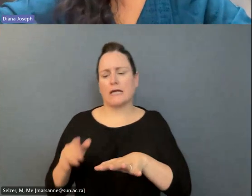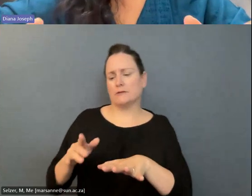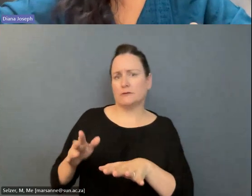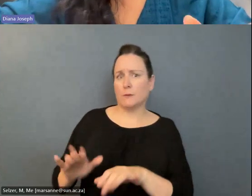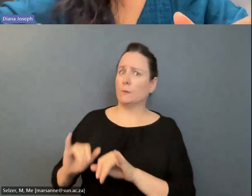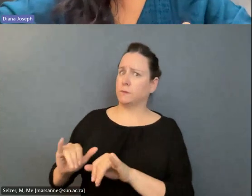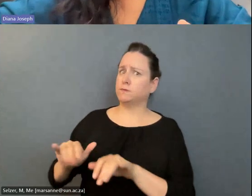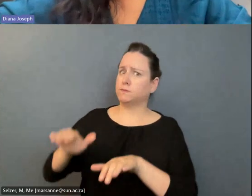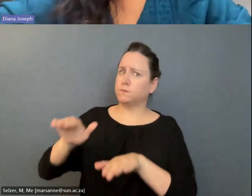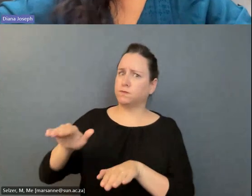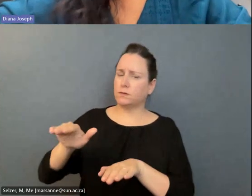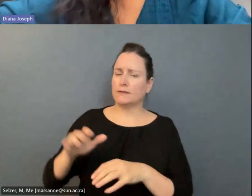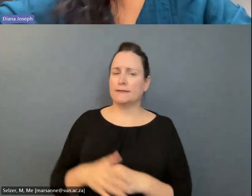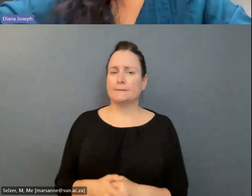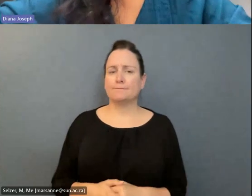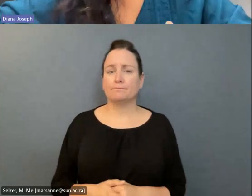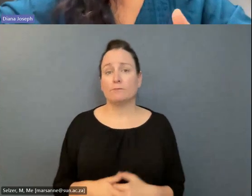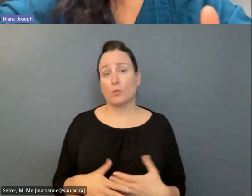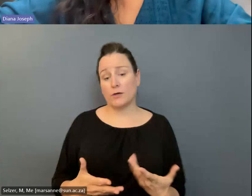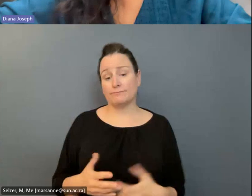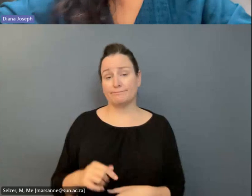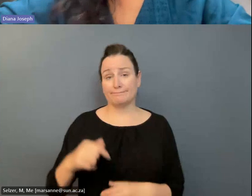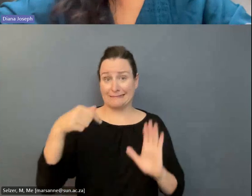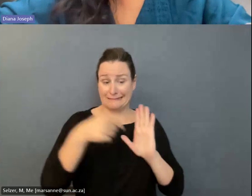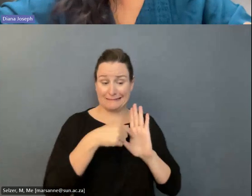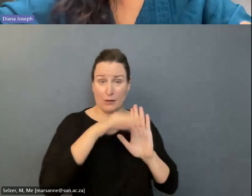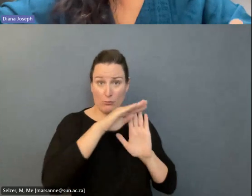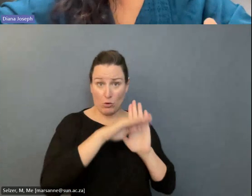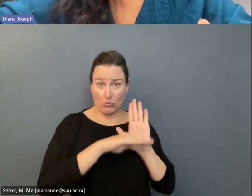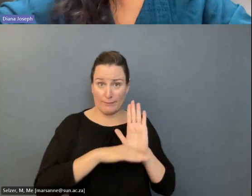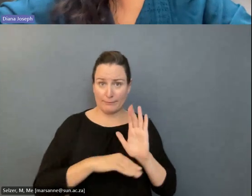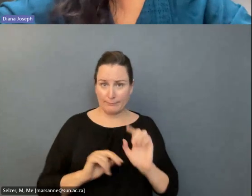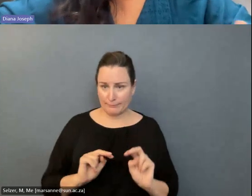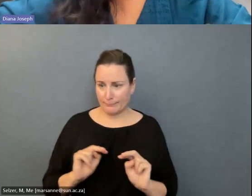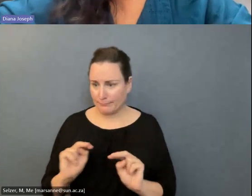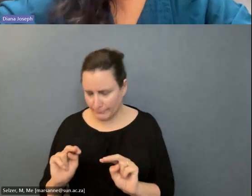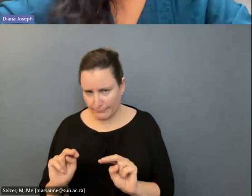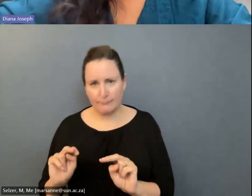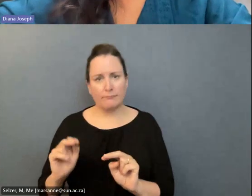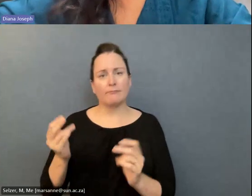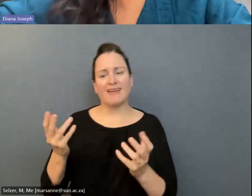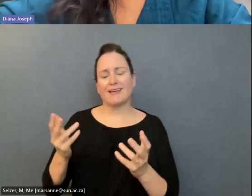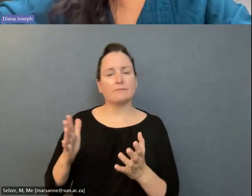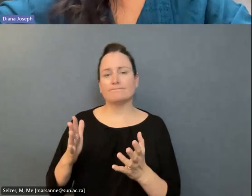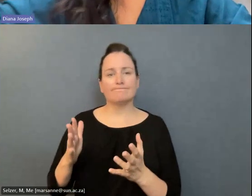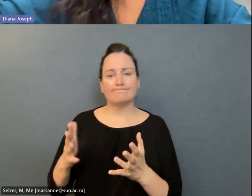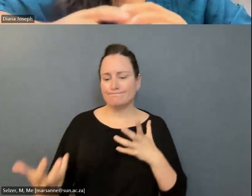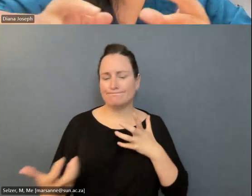really the IEPs sometimes really can be overlooked and can be also